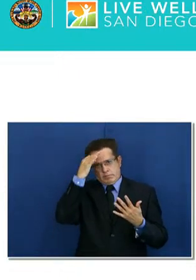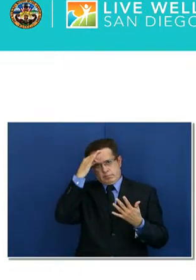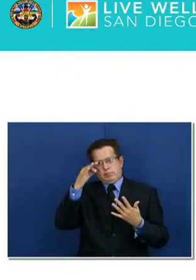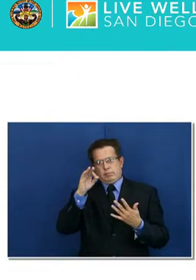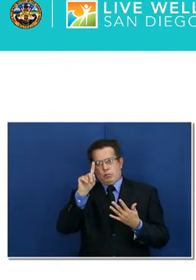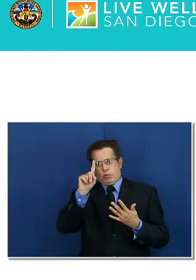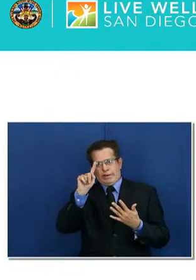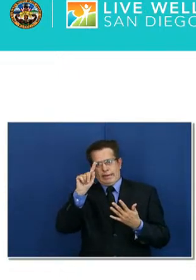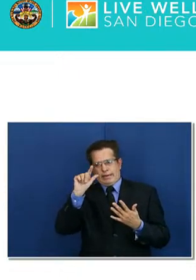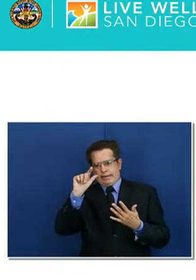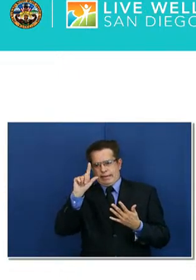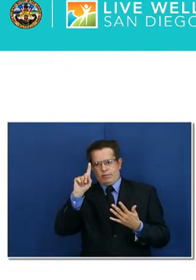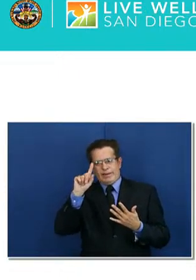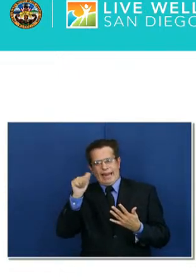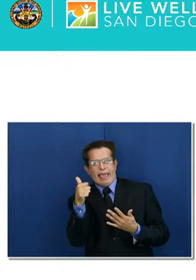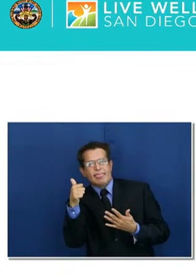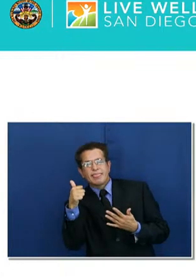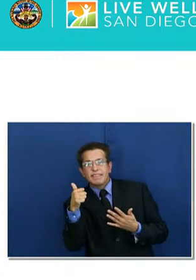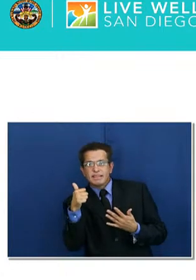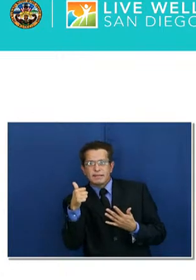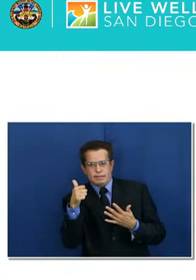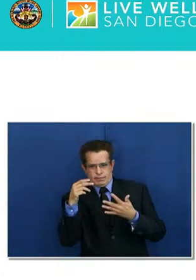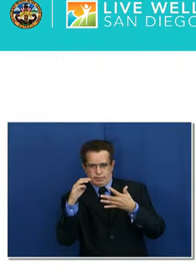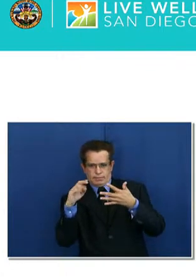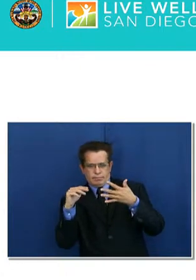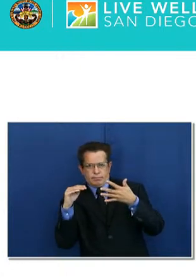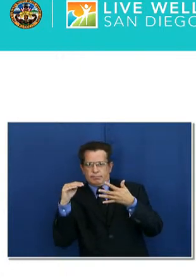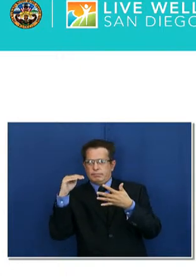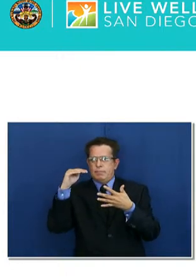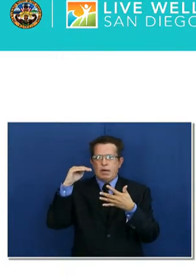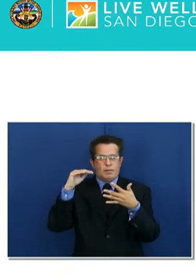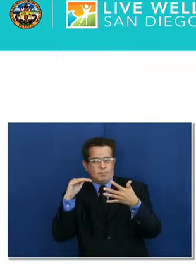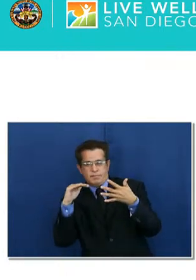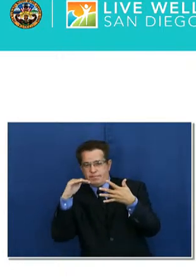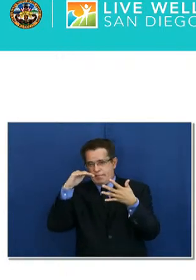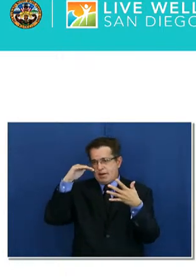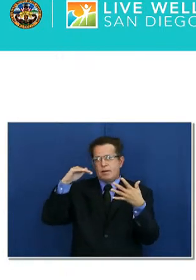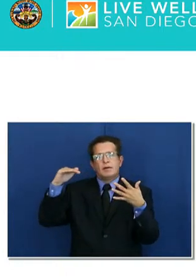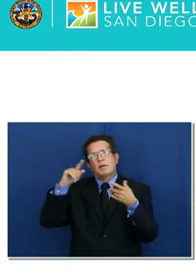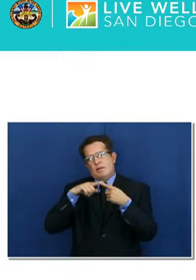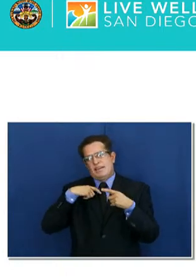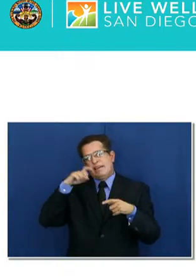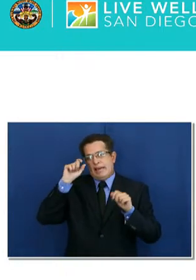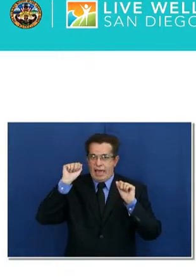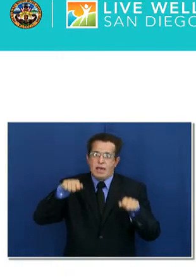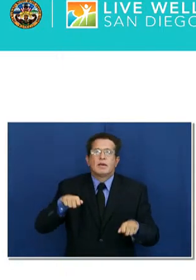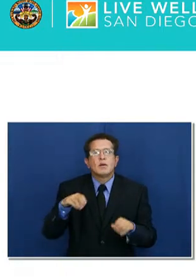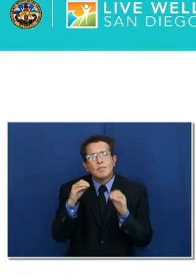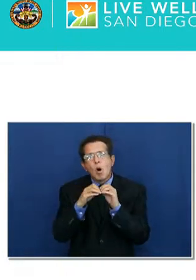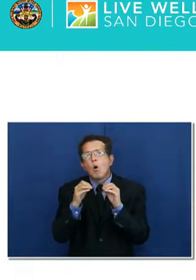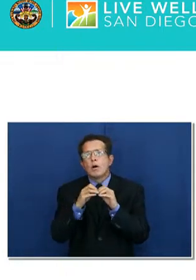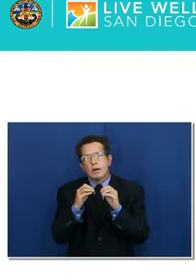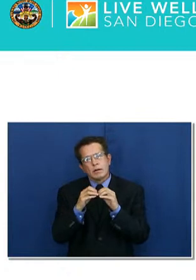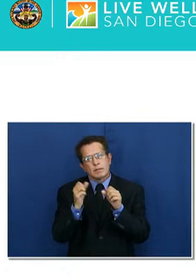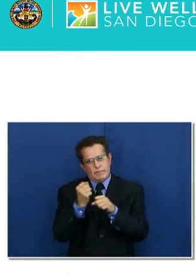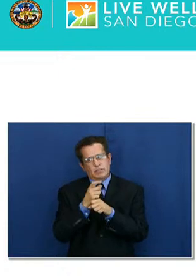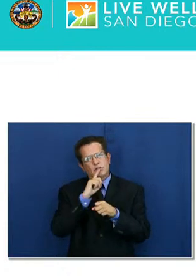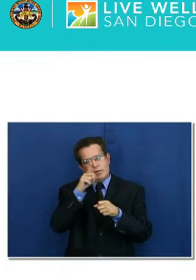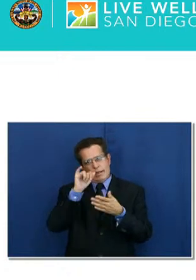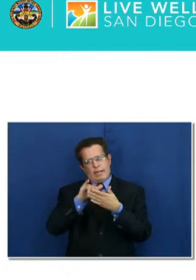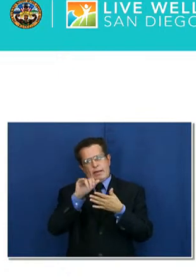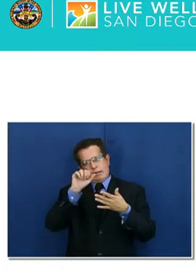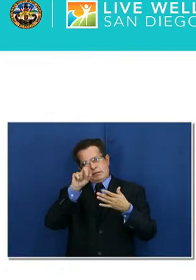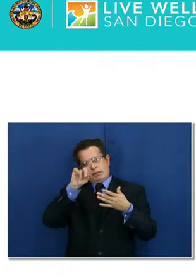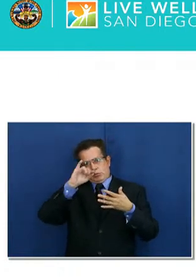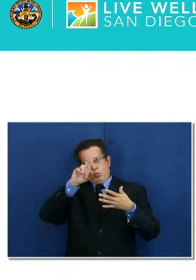point the rate decreased. But we can do more to make sure that the unadjusted